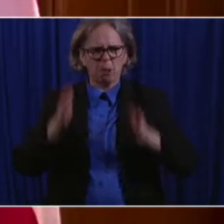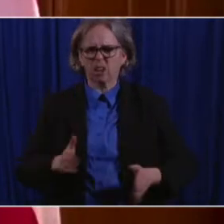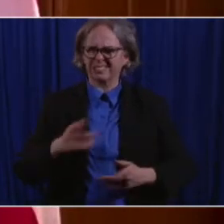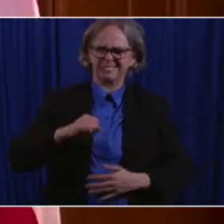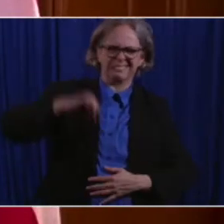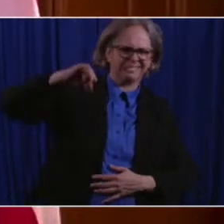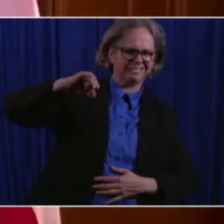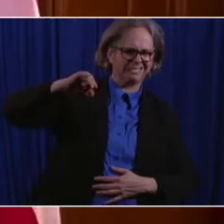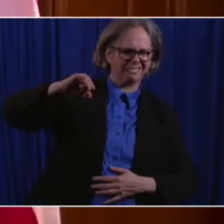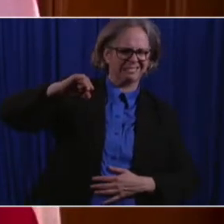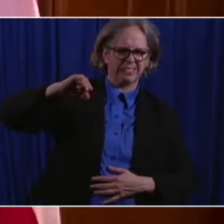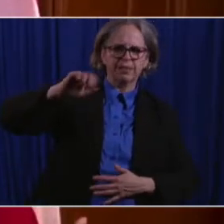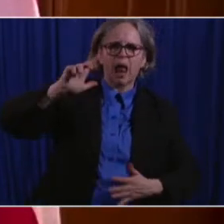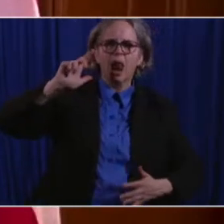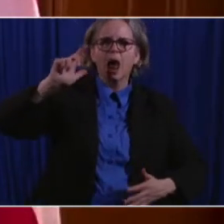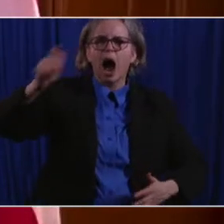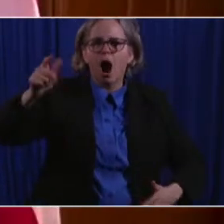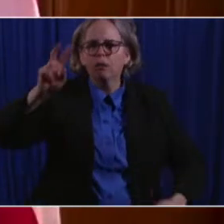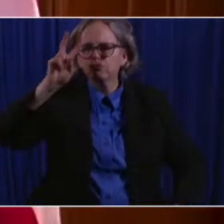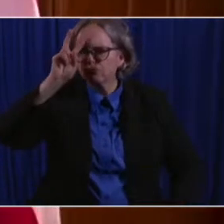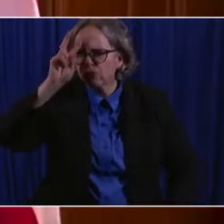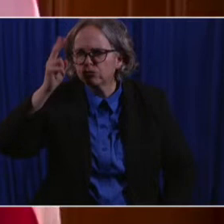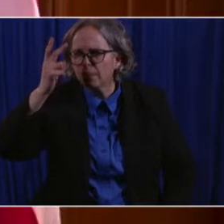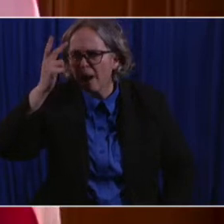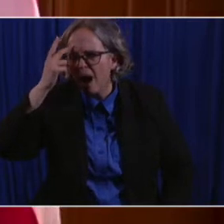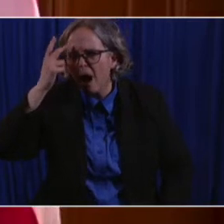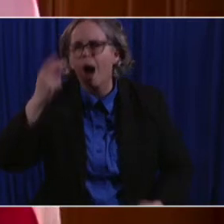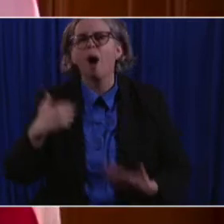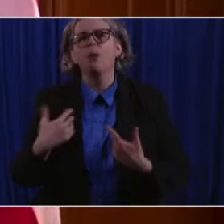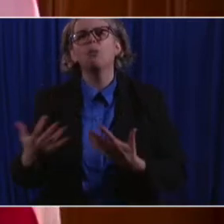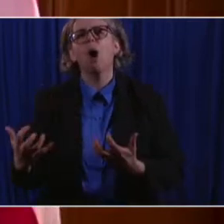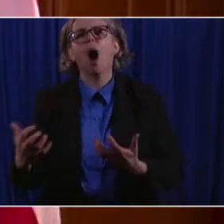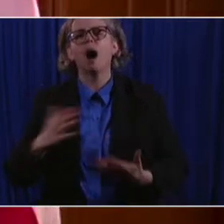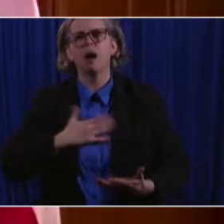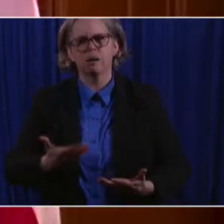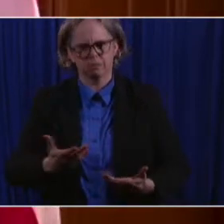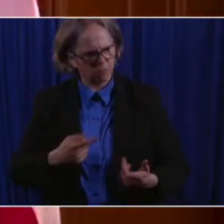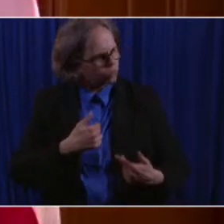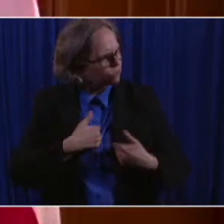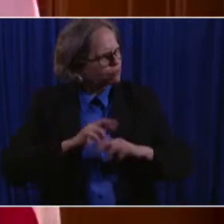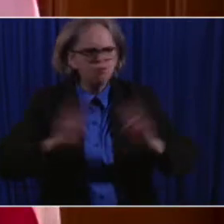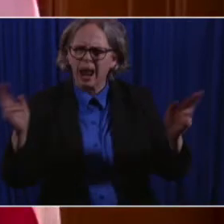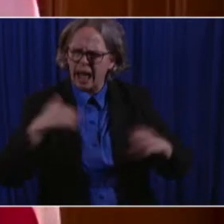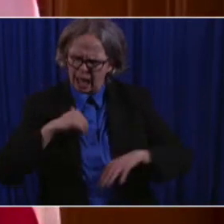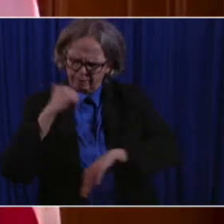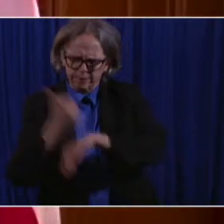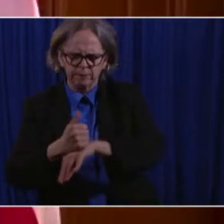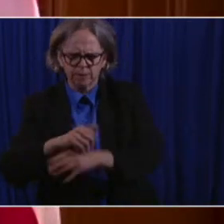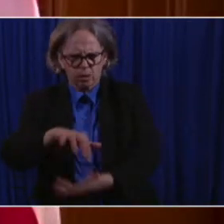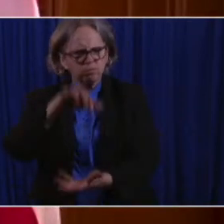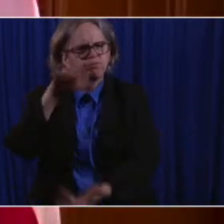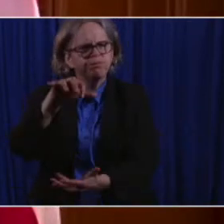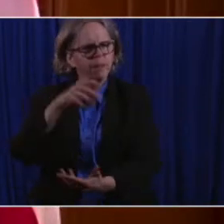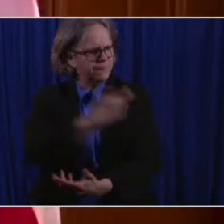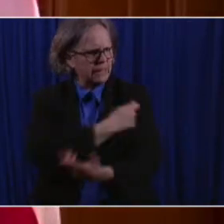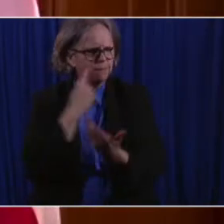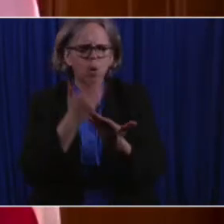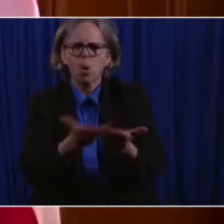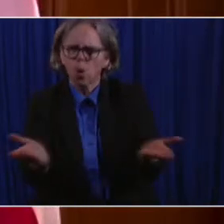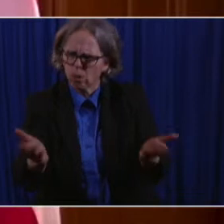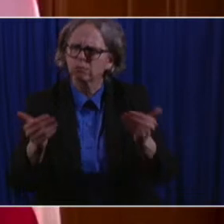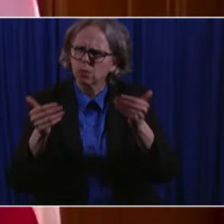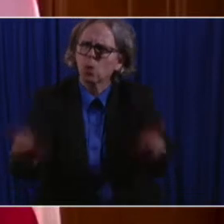while who thought, gee, I'm going to wait. I don't want to get it. But now has decided now's the time to